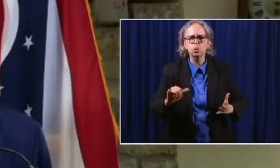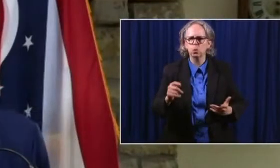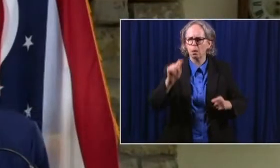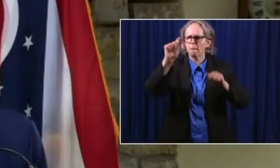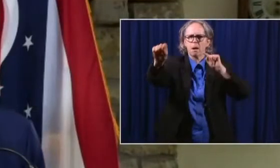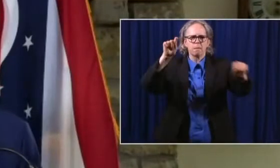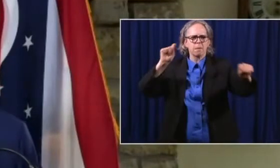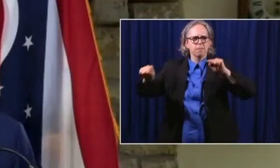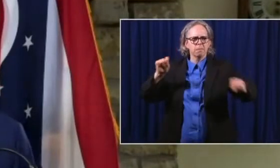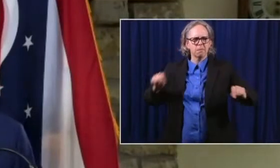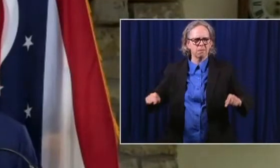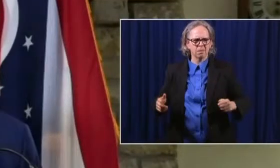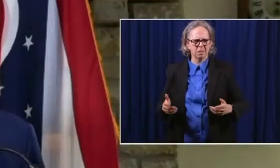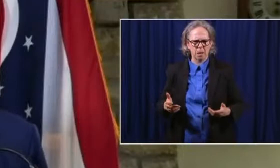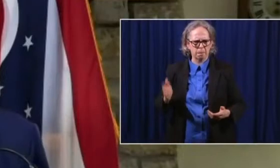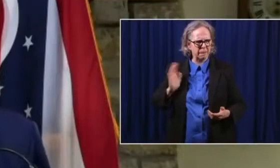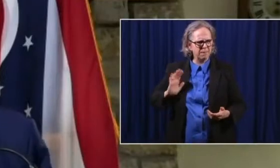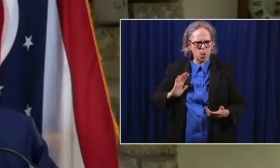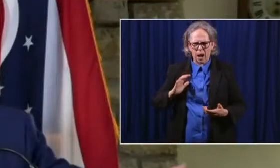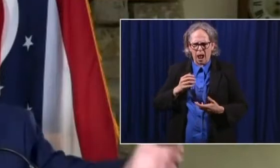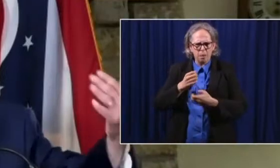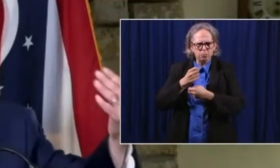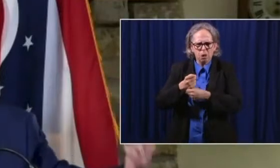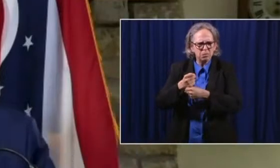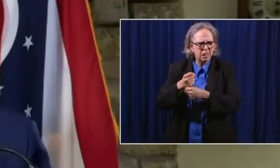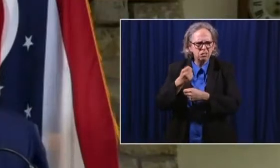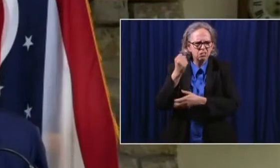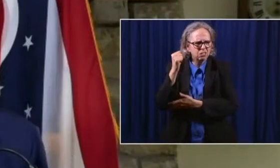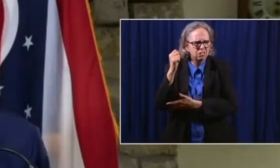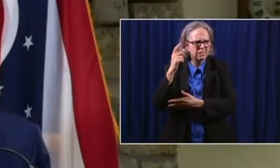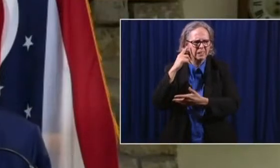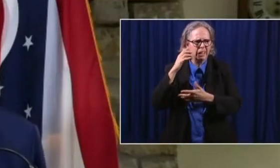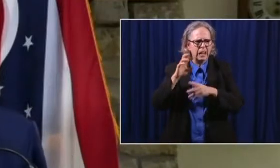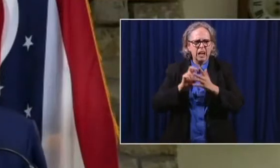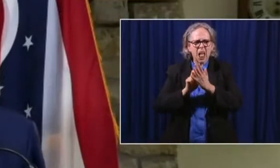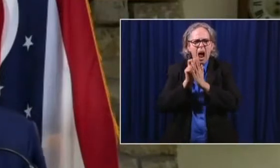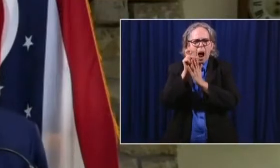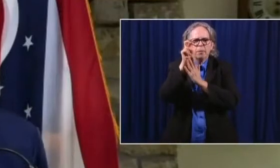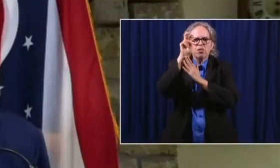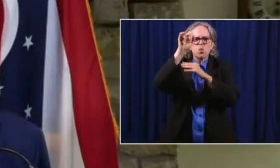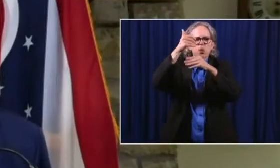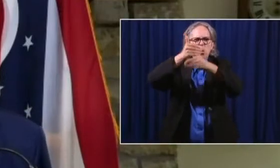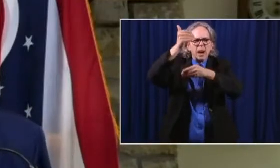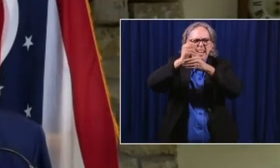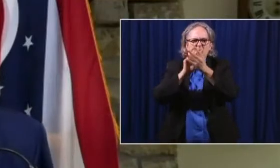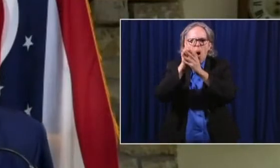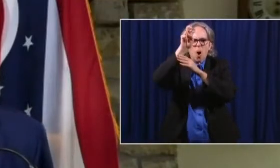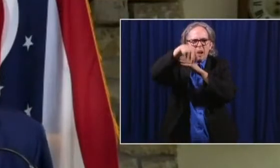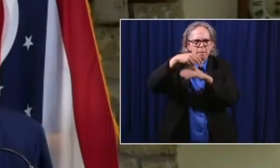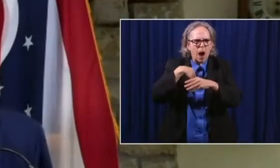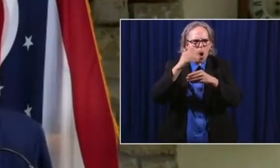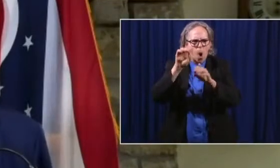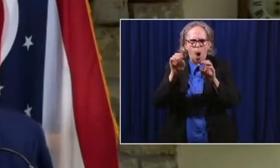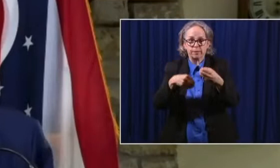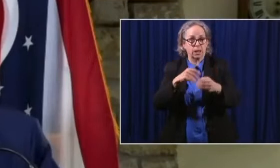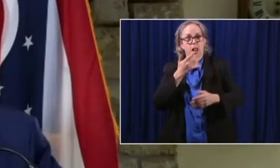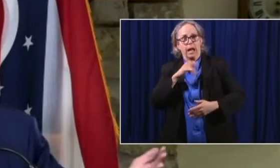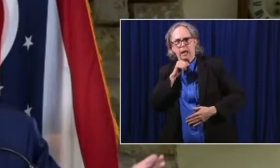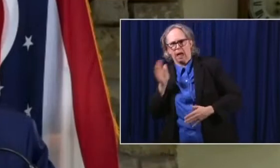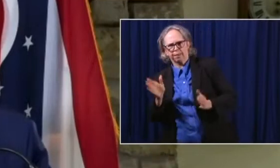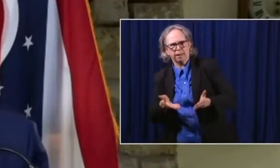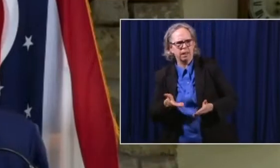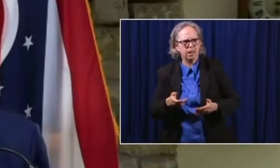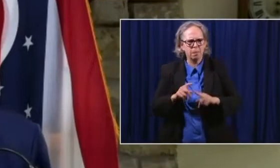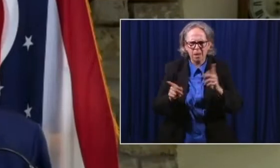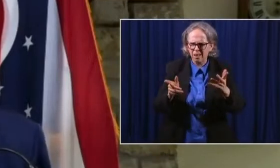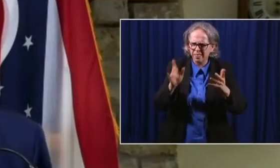one point, I think, was trying to climb through the window in my office, I'm told. I wasn't there. So look,